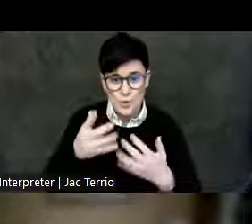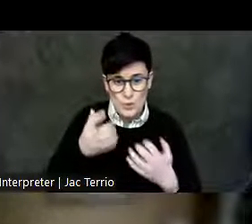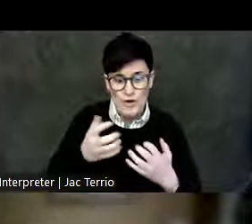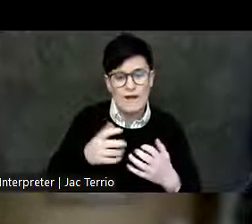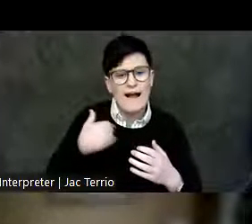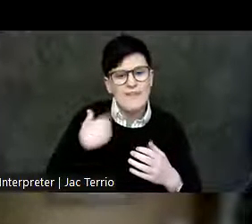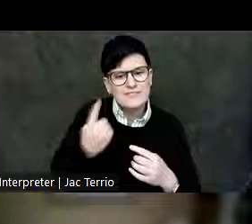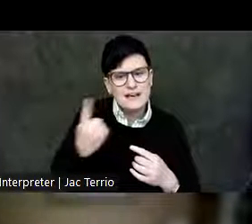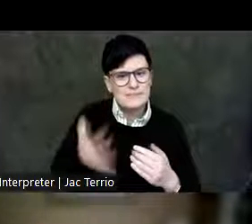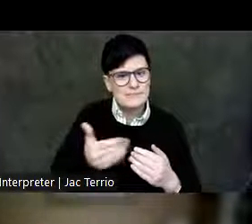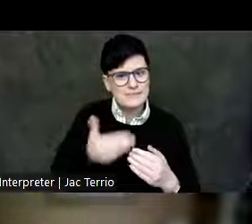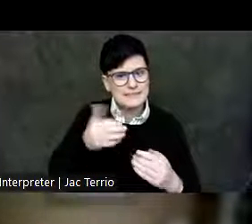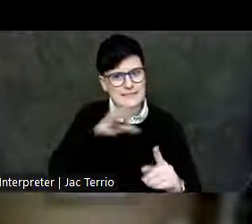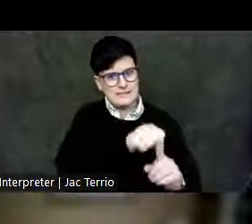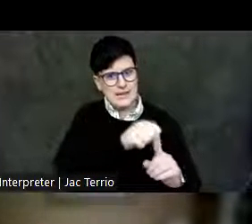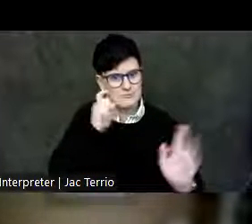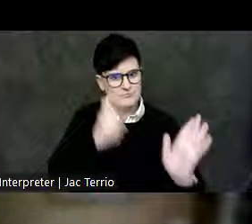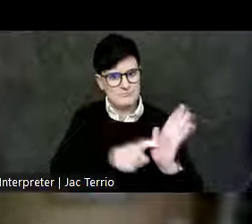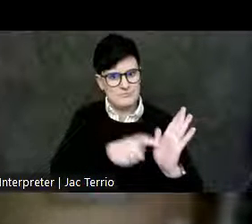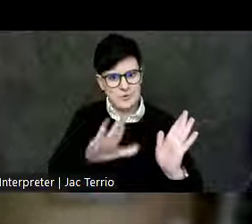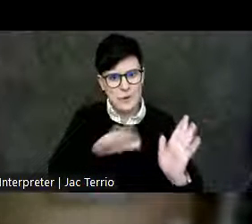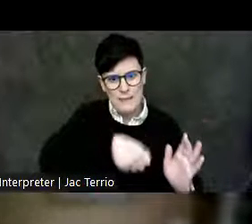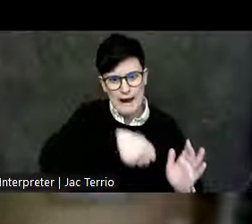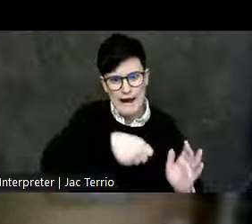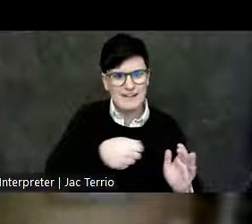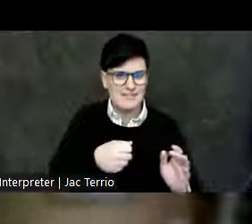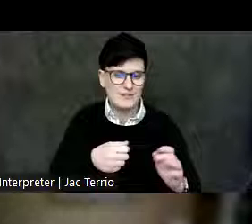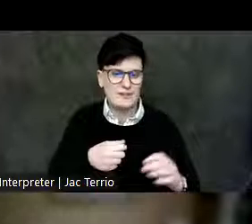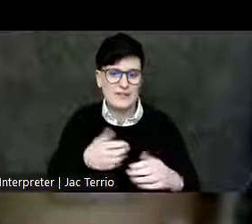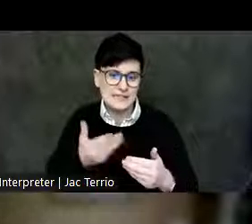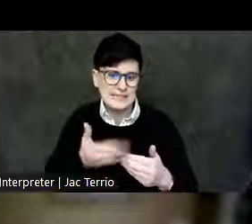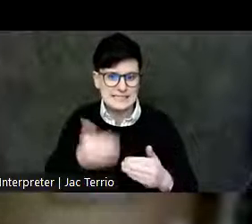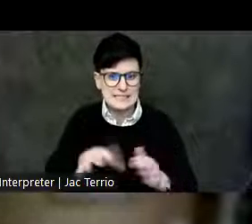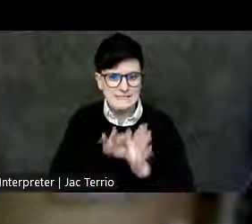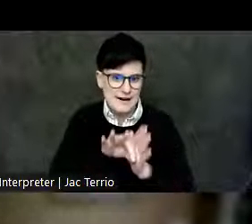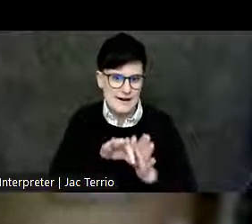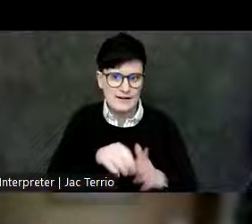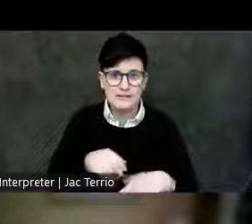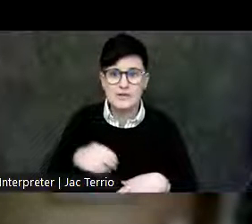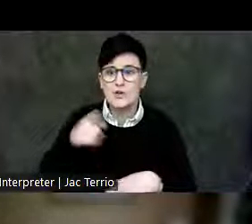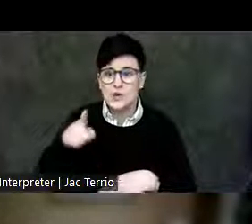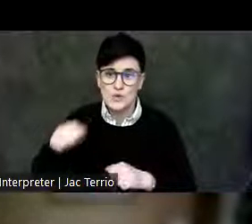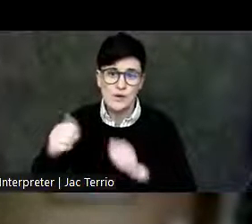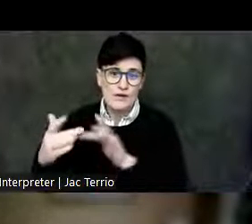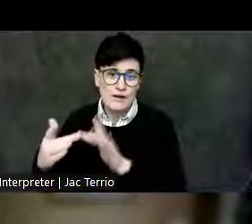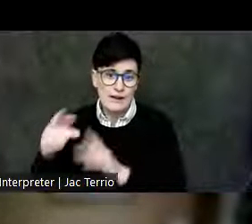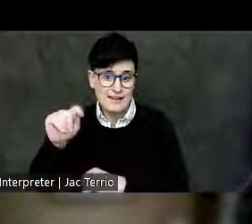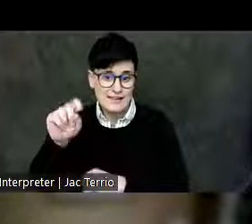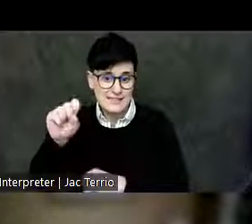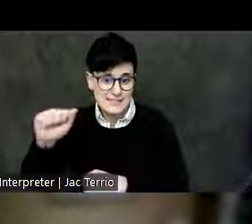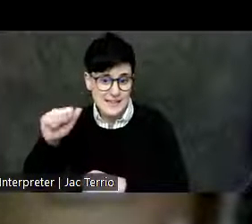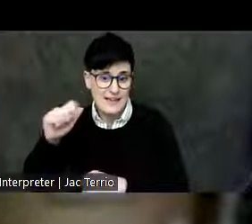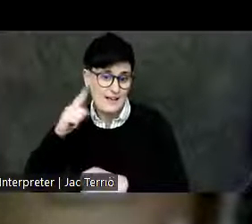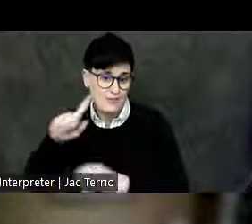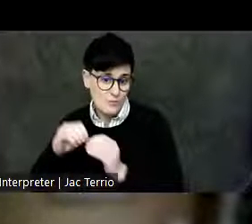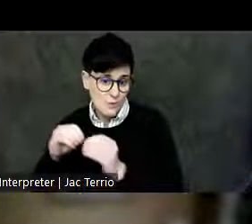claim. Contact your airline and TSA website for any other information. Check local requirements of the cities you